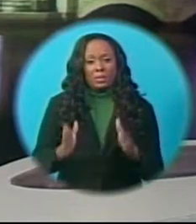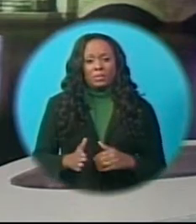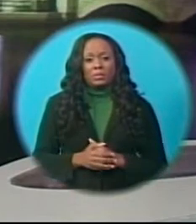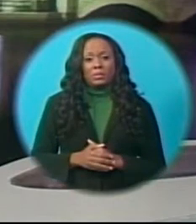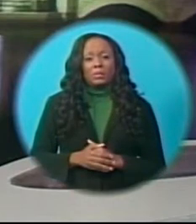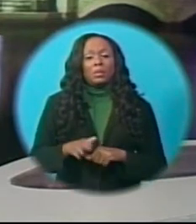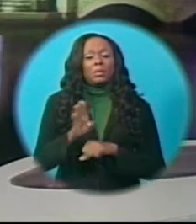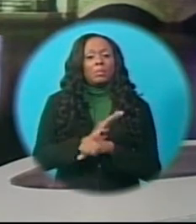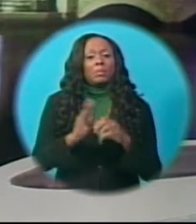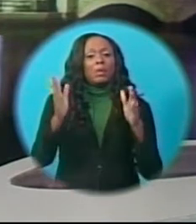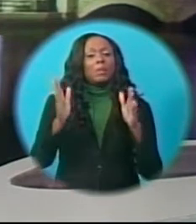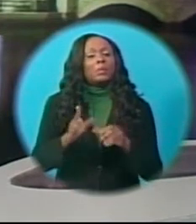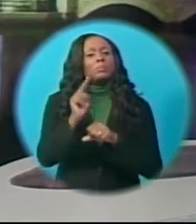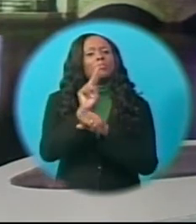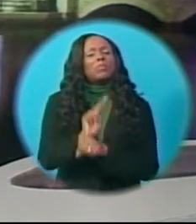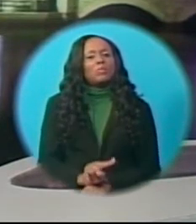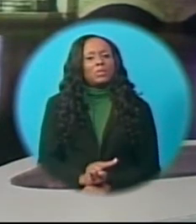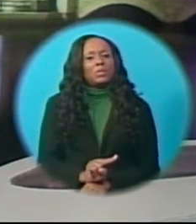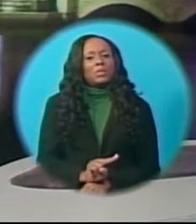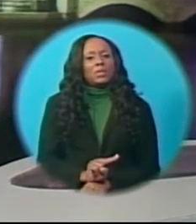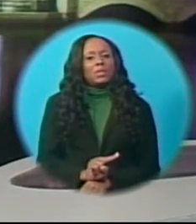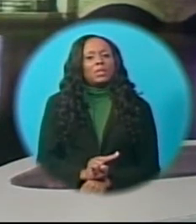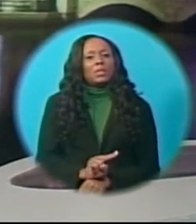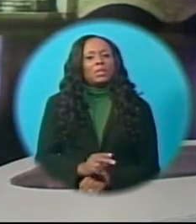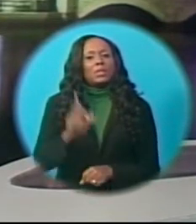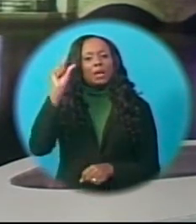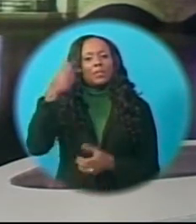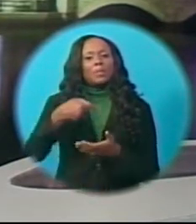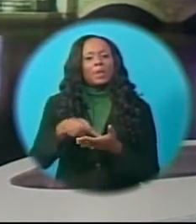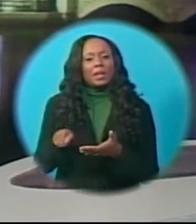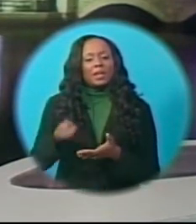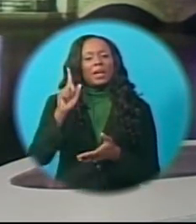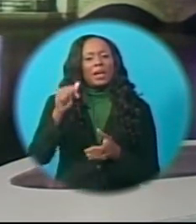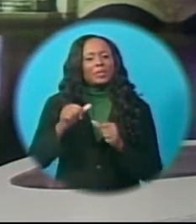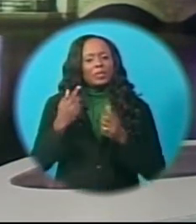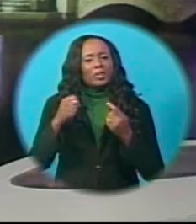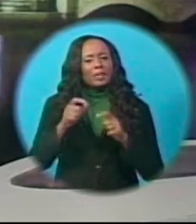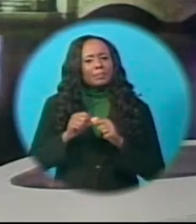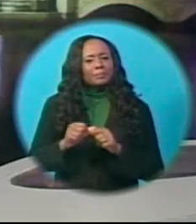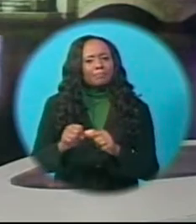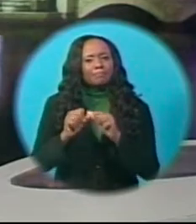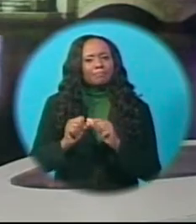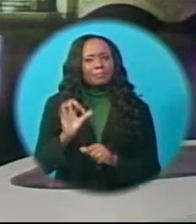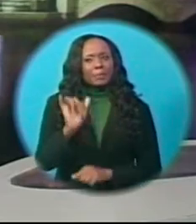grown accustomed to it and believes government should look at ways to sustain the sector.